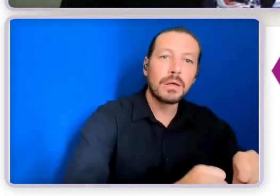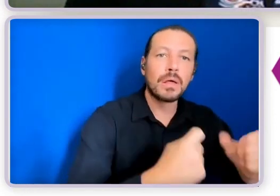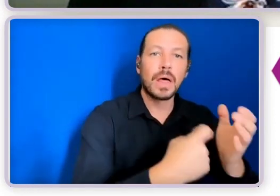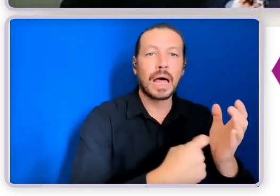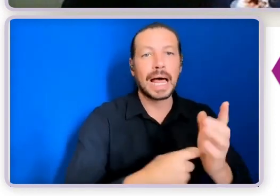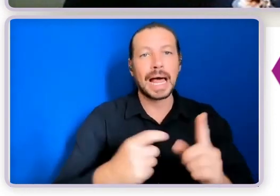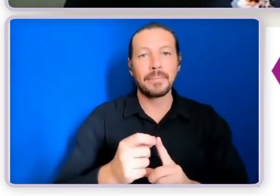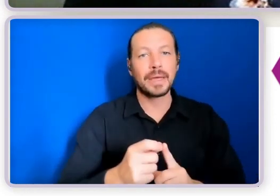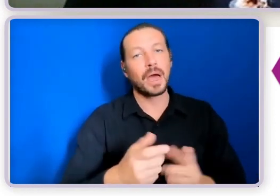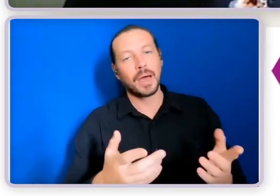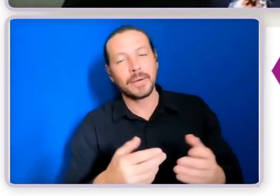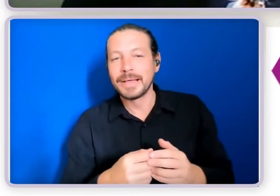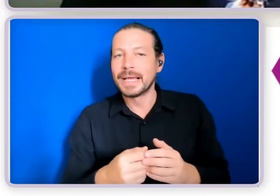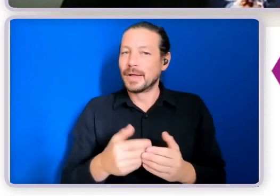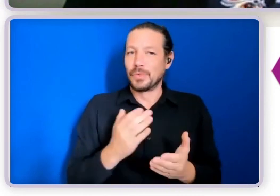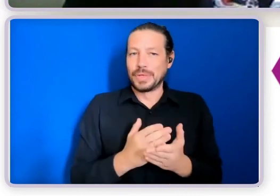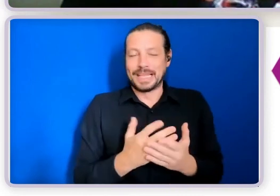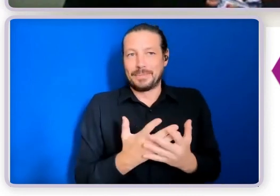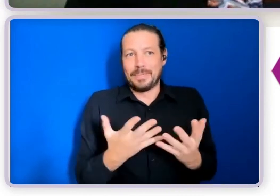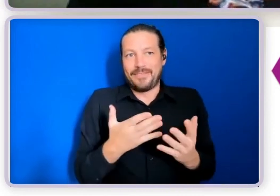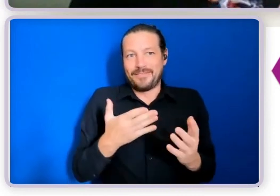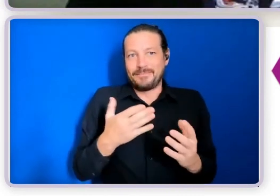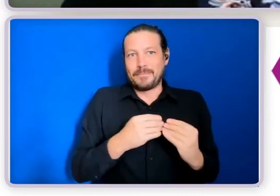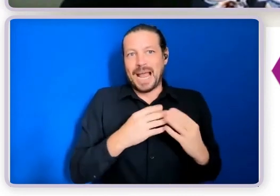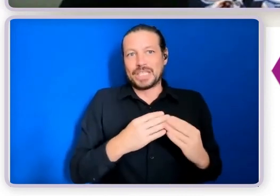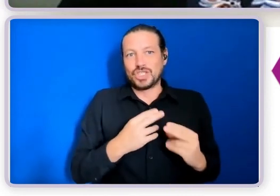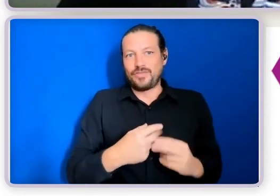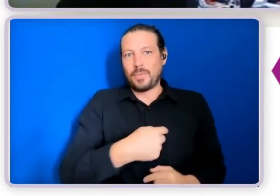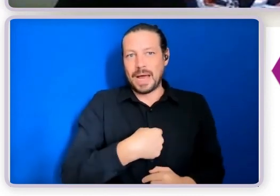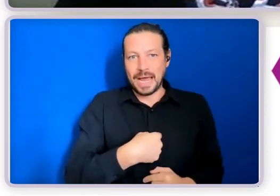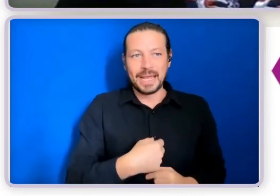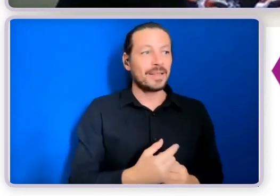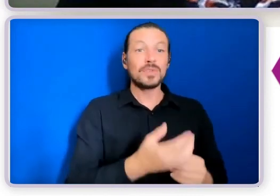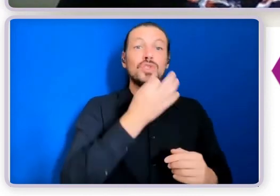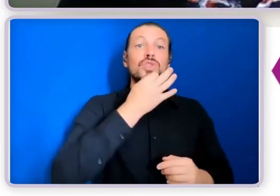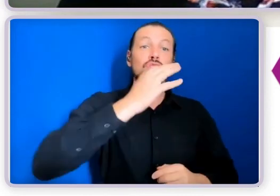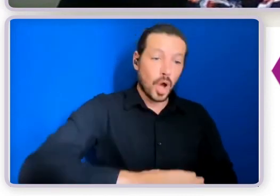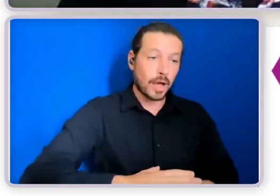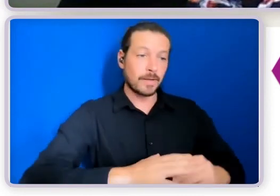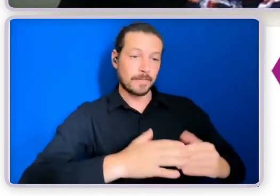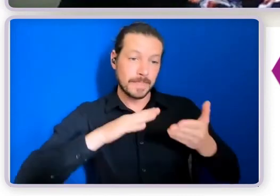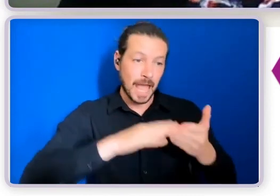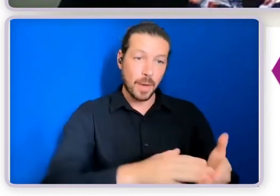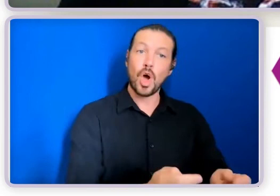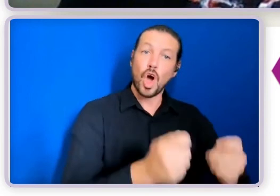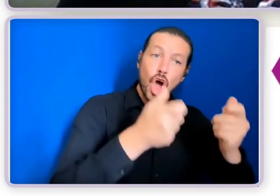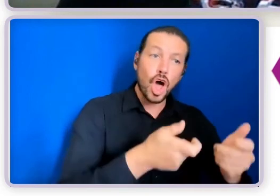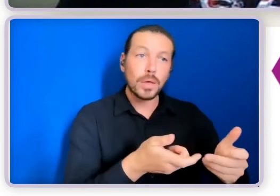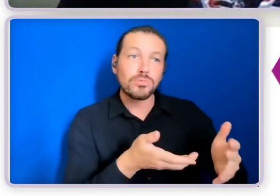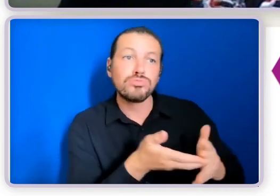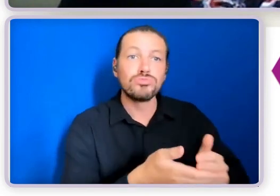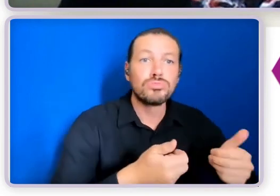where it all starts. You've got to nip it in the bud, and there aren't any laws that